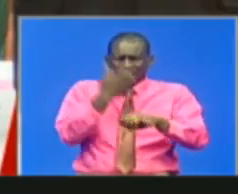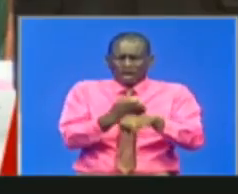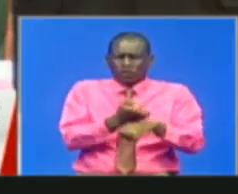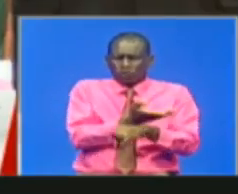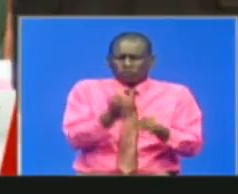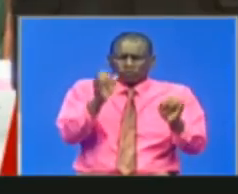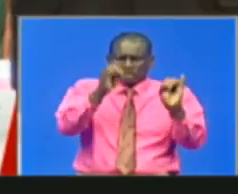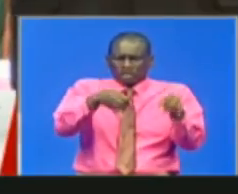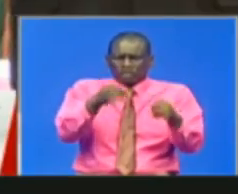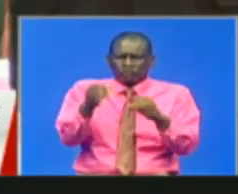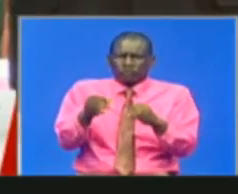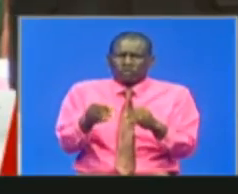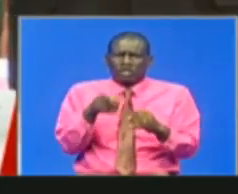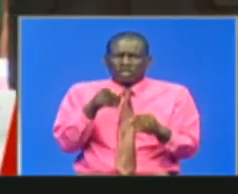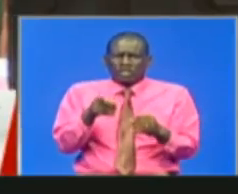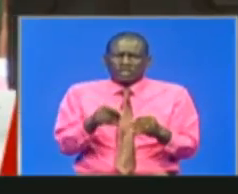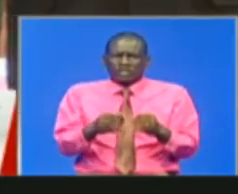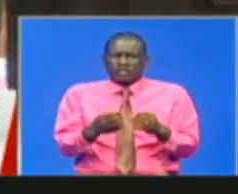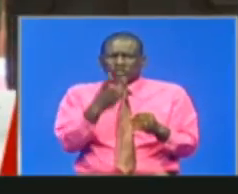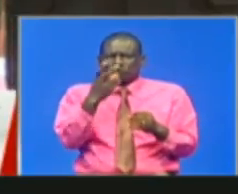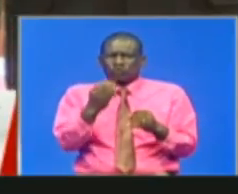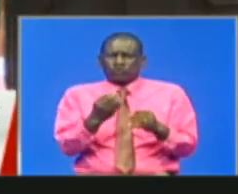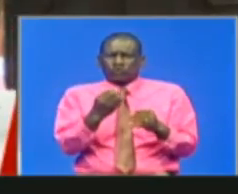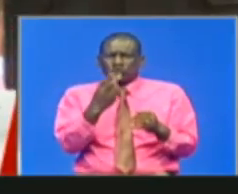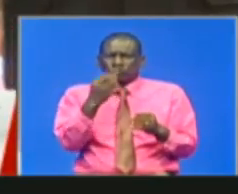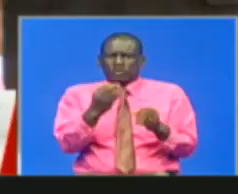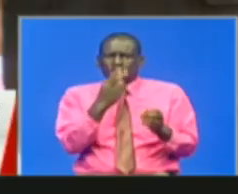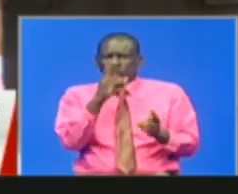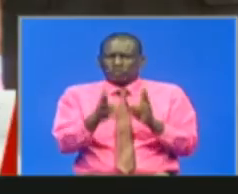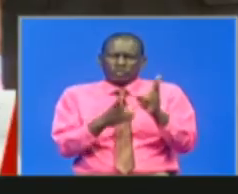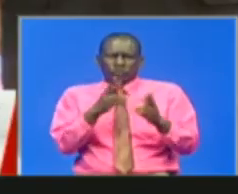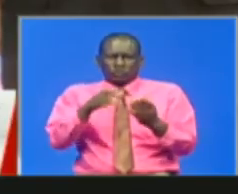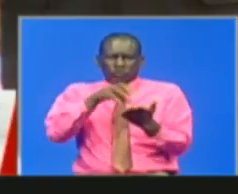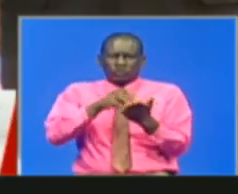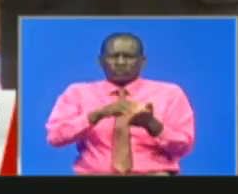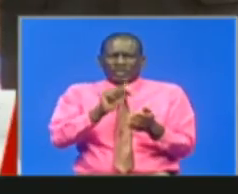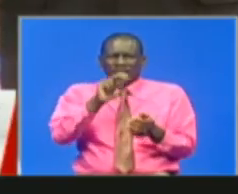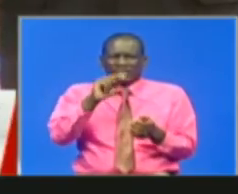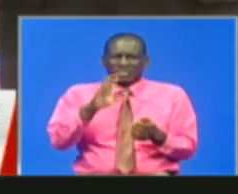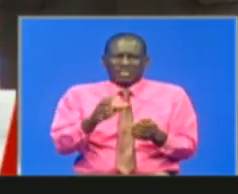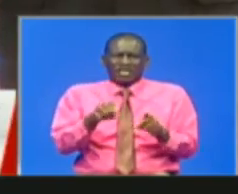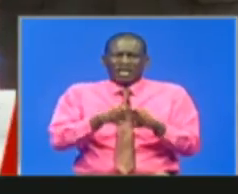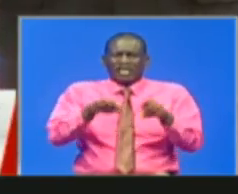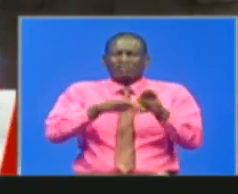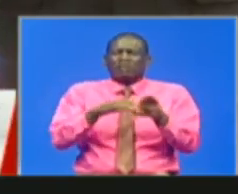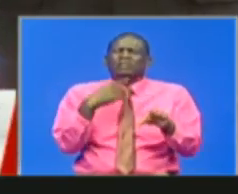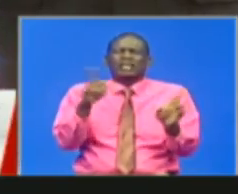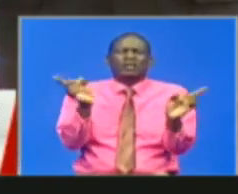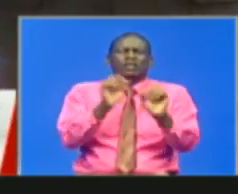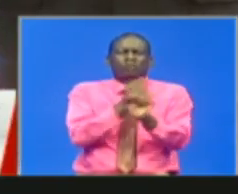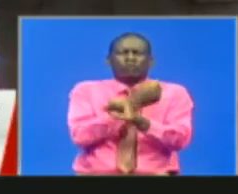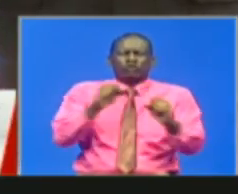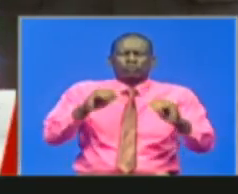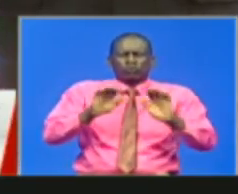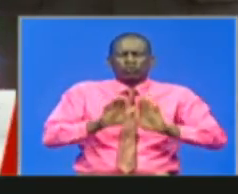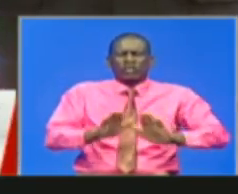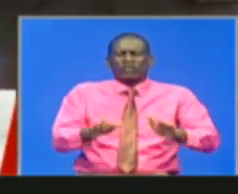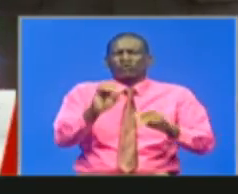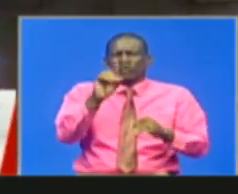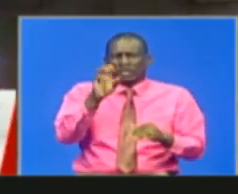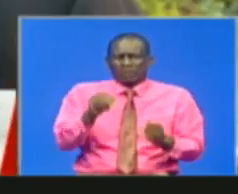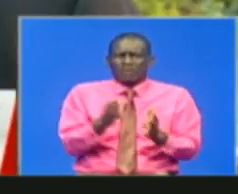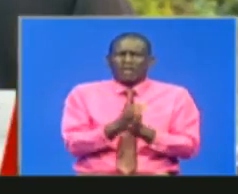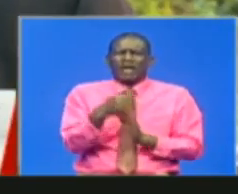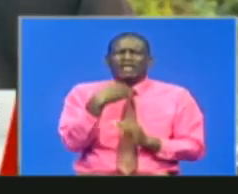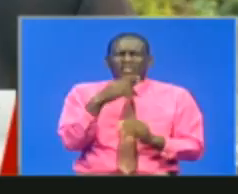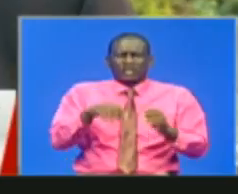individuals. It is a catch-22 situation for ANC, as members say they cannot divorce ODM and have to stay in the abusive